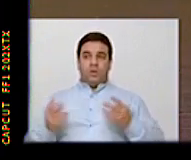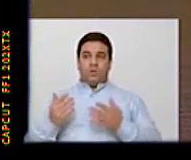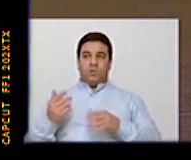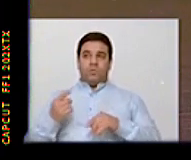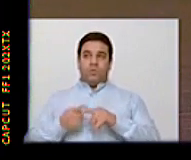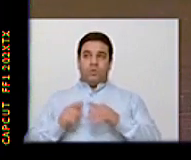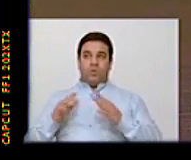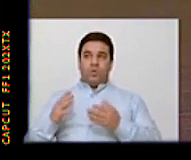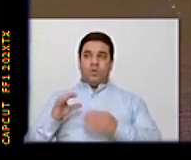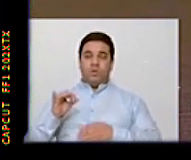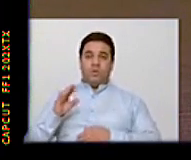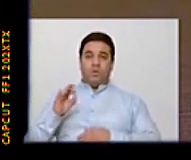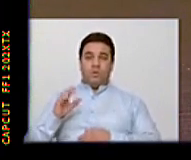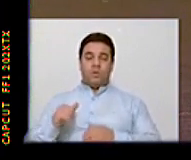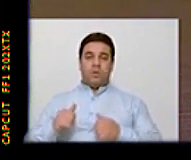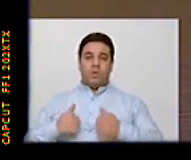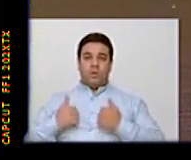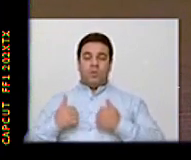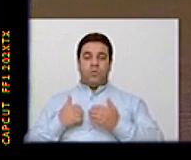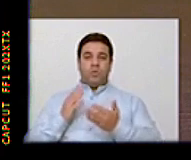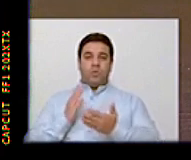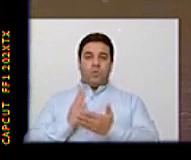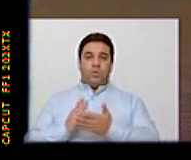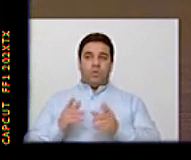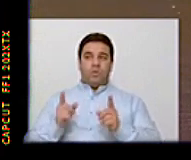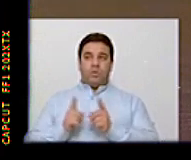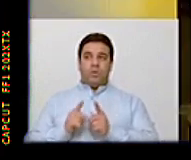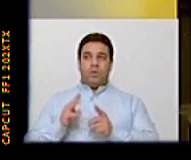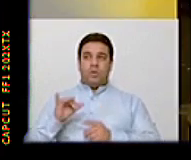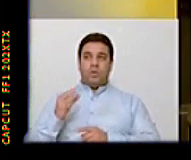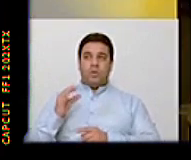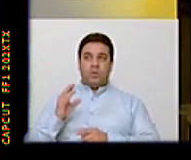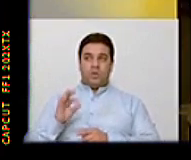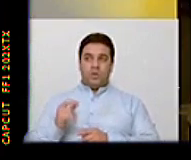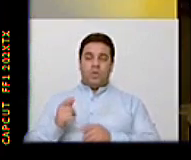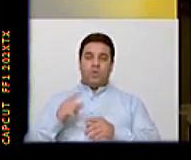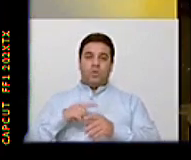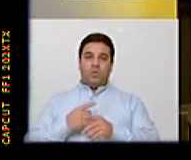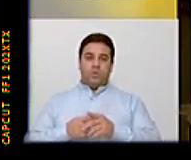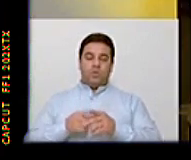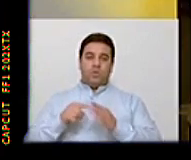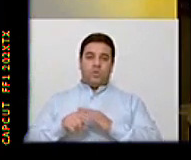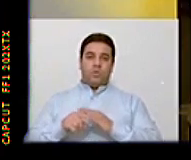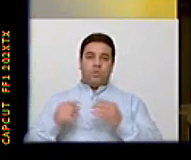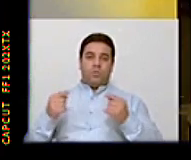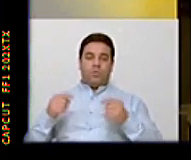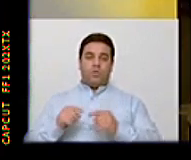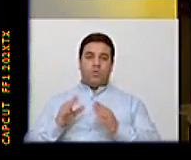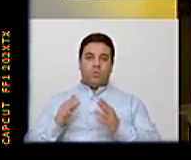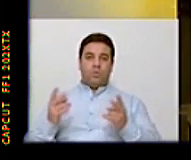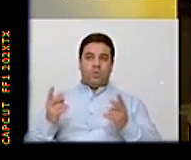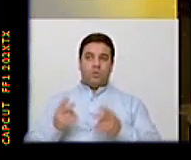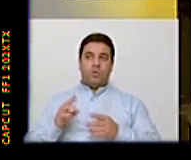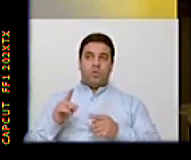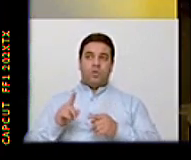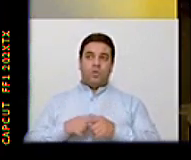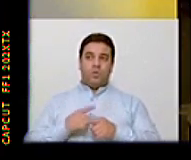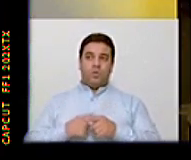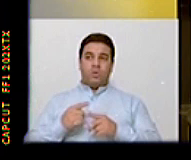bu holatda sistemani harakat yo'nalishi bilan tashqi kuchning ta'sir yo'nalishi mos kelishi kerak. Aks